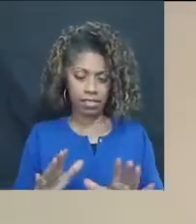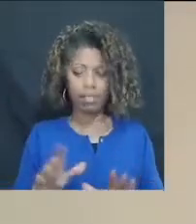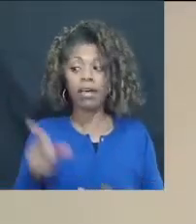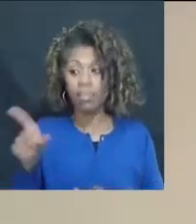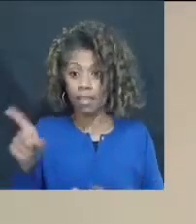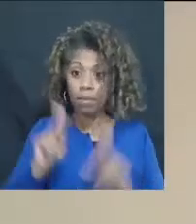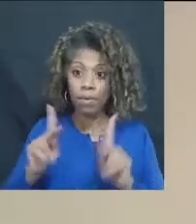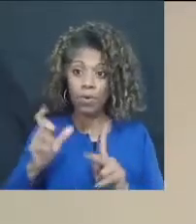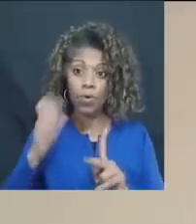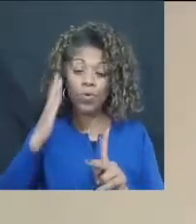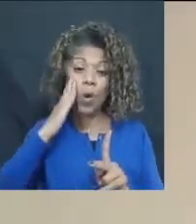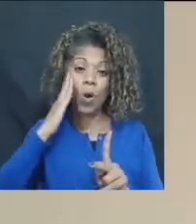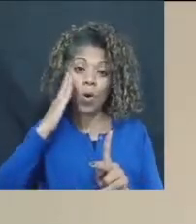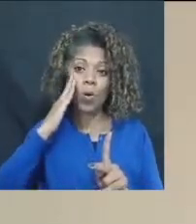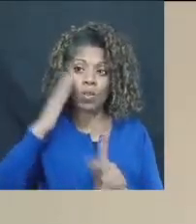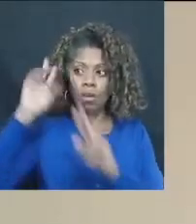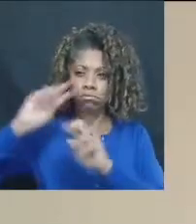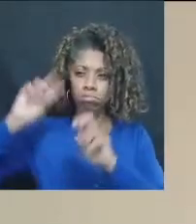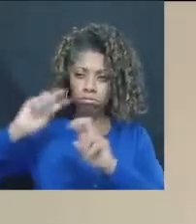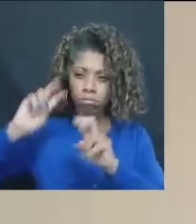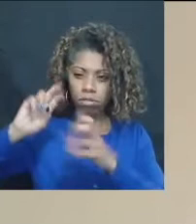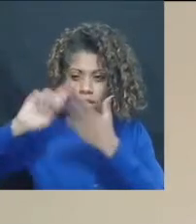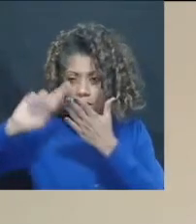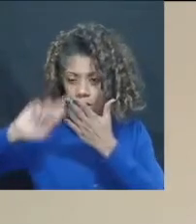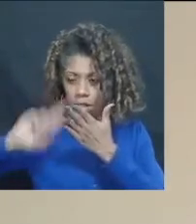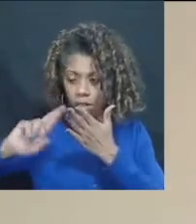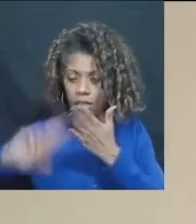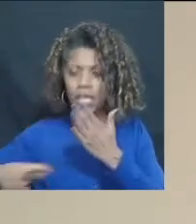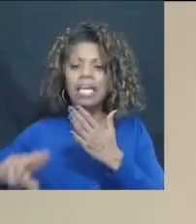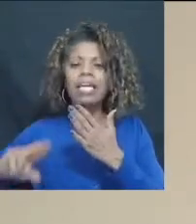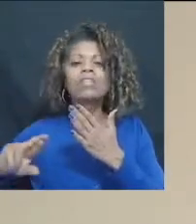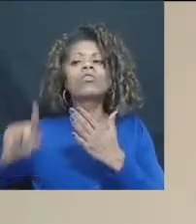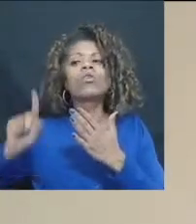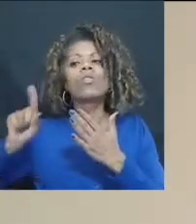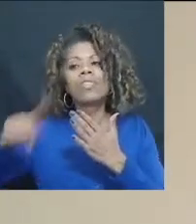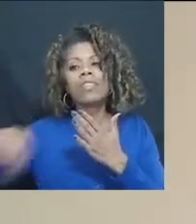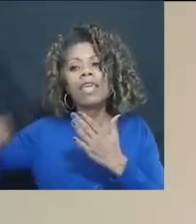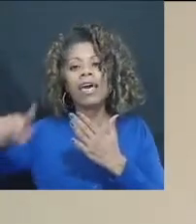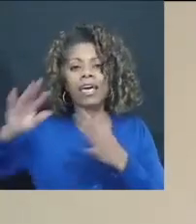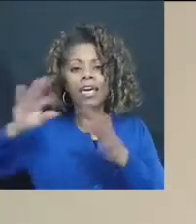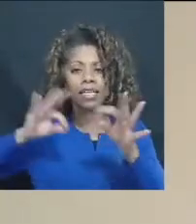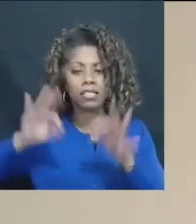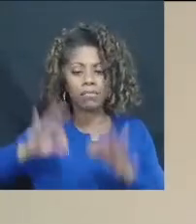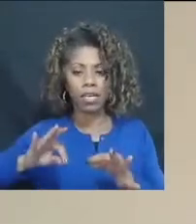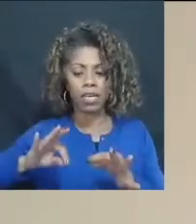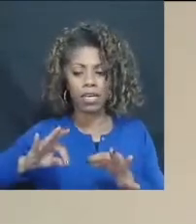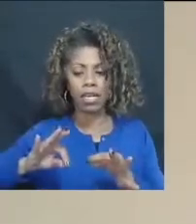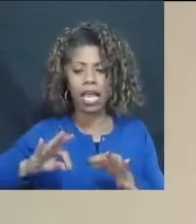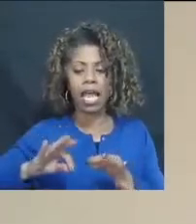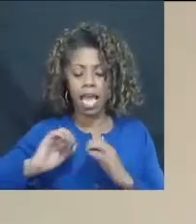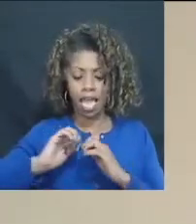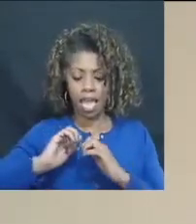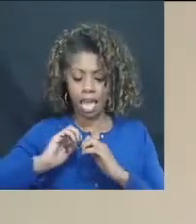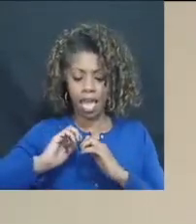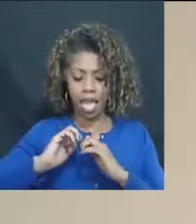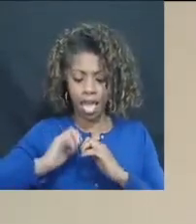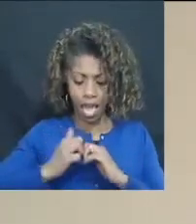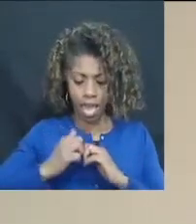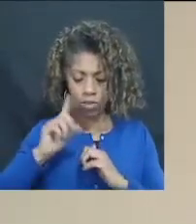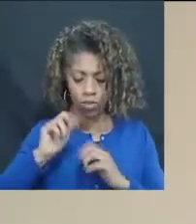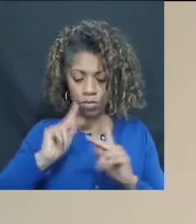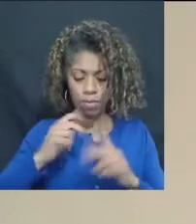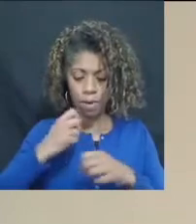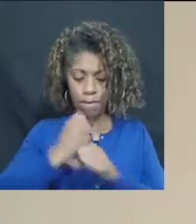they explain how cognition actually works. How do people actually make decisions? Because it's not the way that we're told that we make decisions, the way that we believe we make